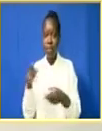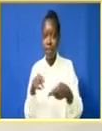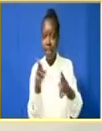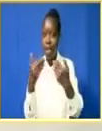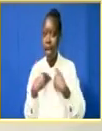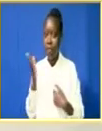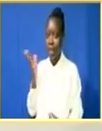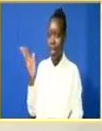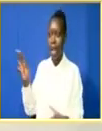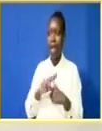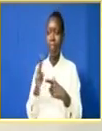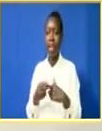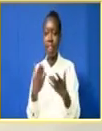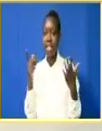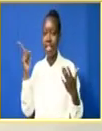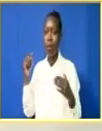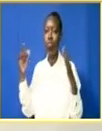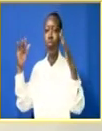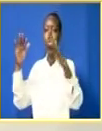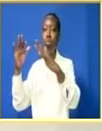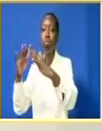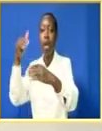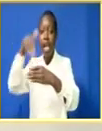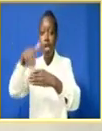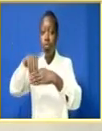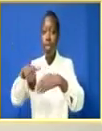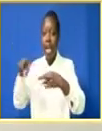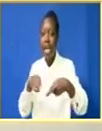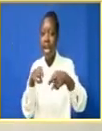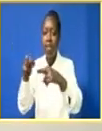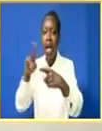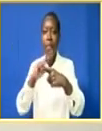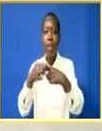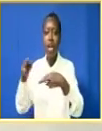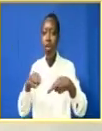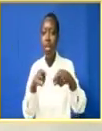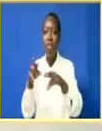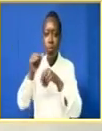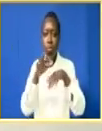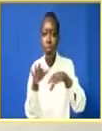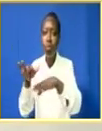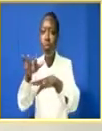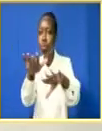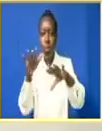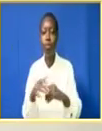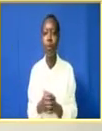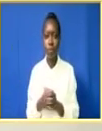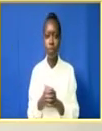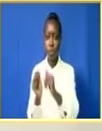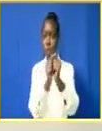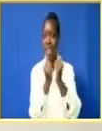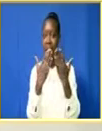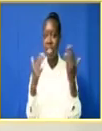these ones are deposited into the river. Mm. And what does the river do? Flows. Carries away. Yeah. Again,